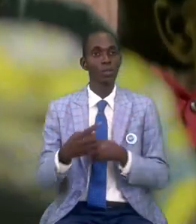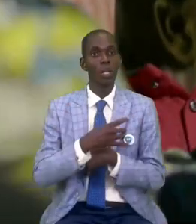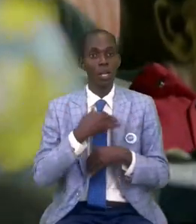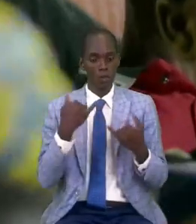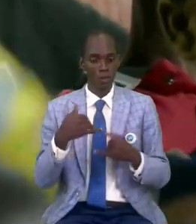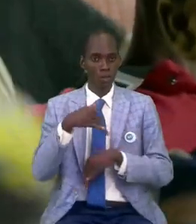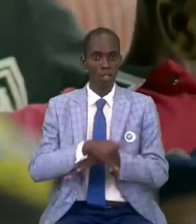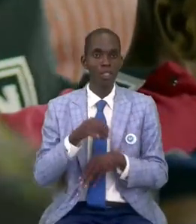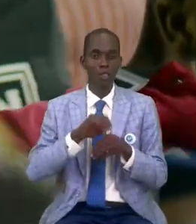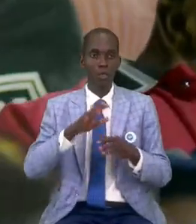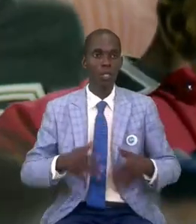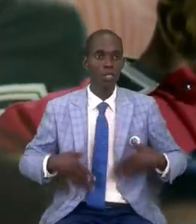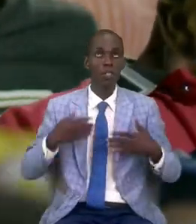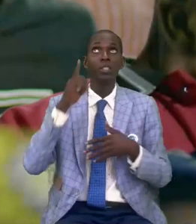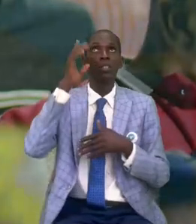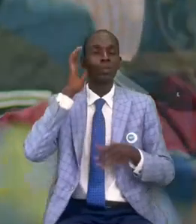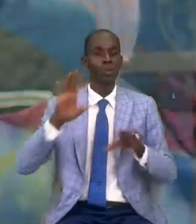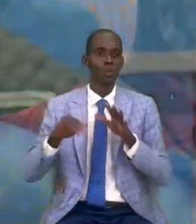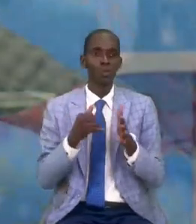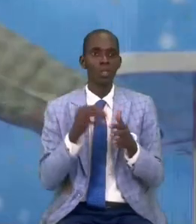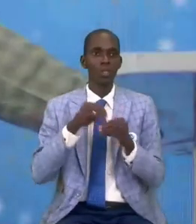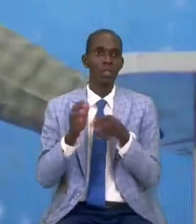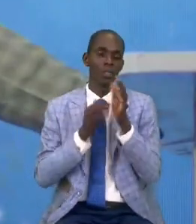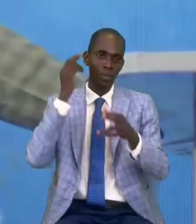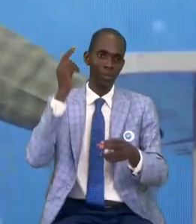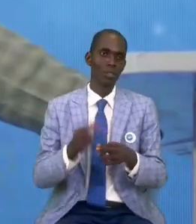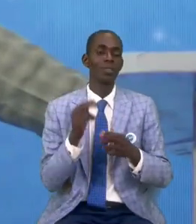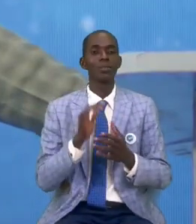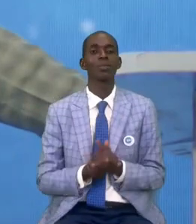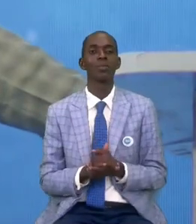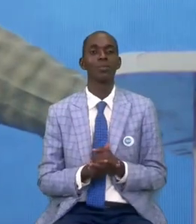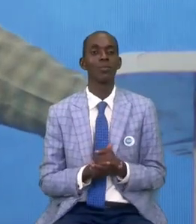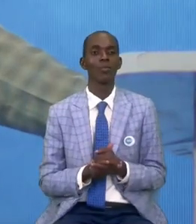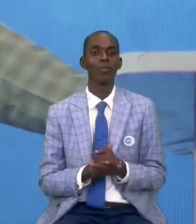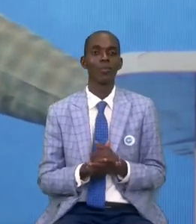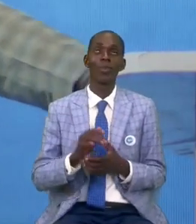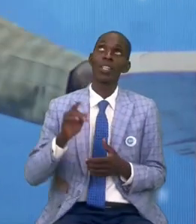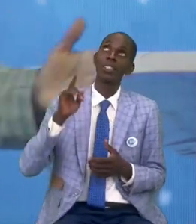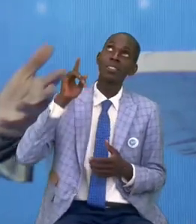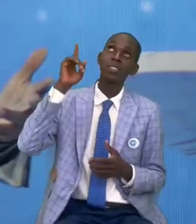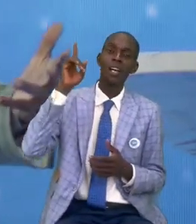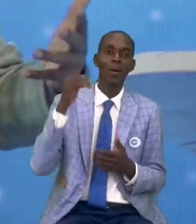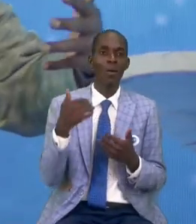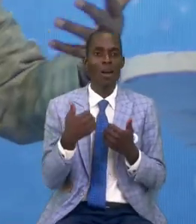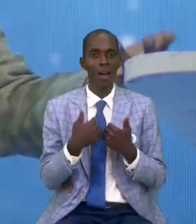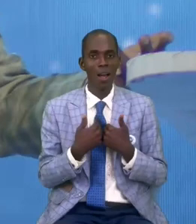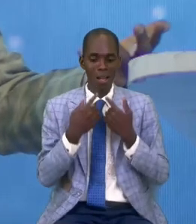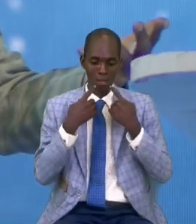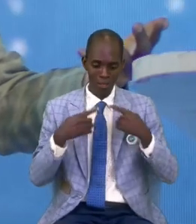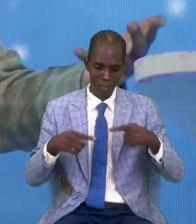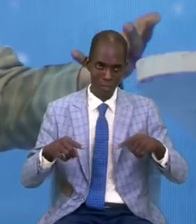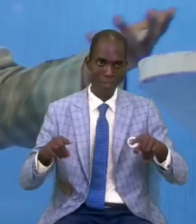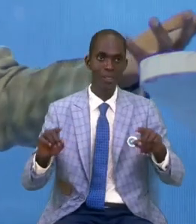name. Thou hast declared thy strength among the people. He's